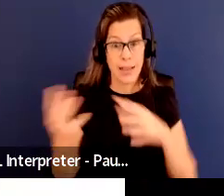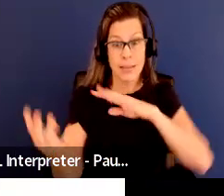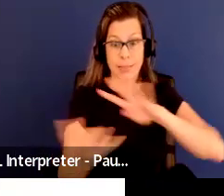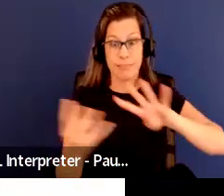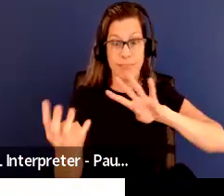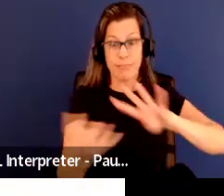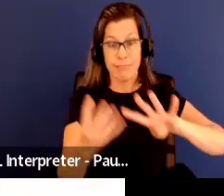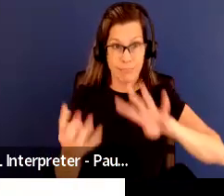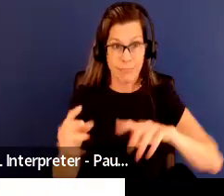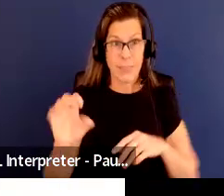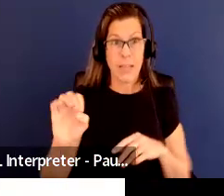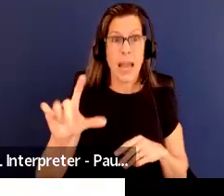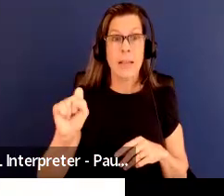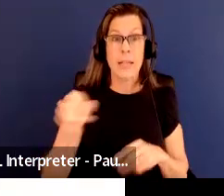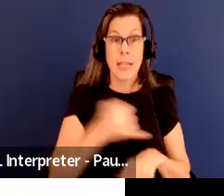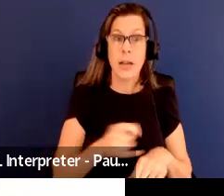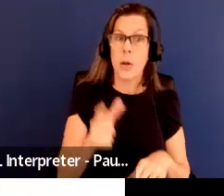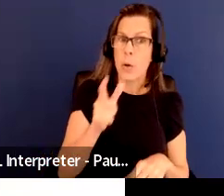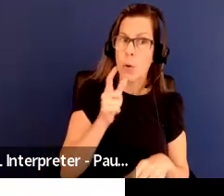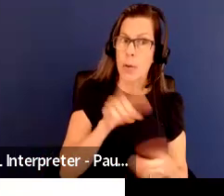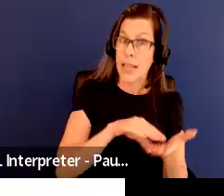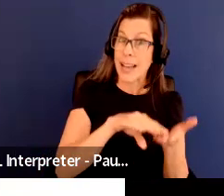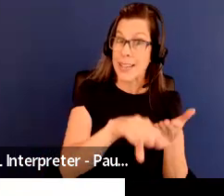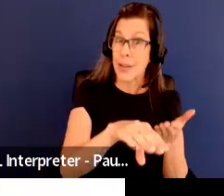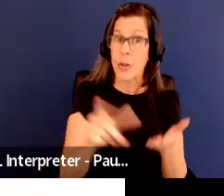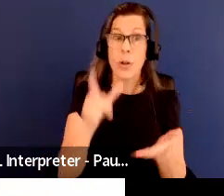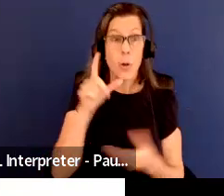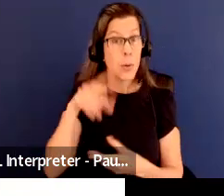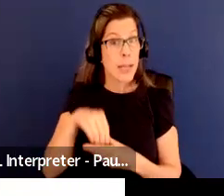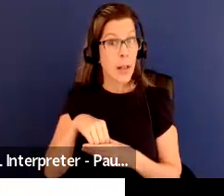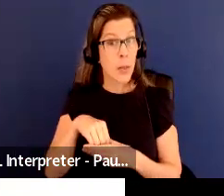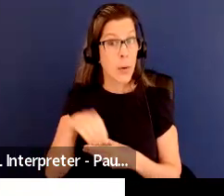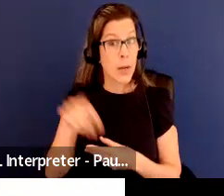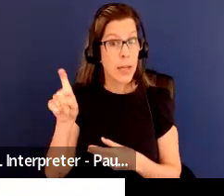Again, who is excluded and who is included?